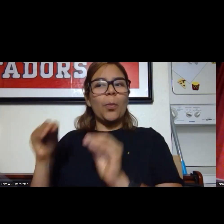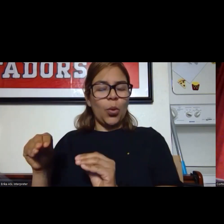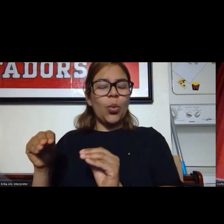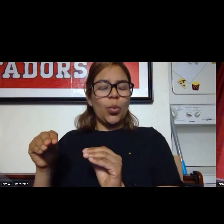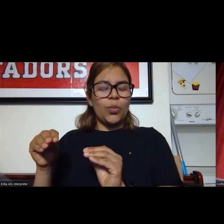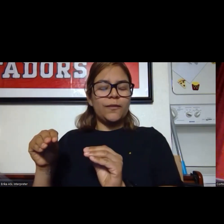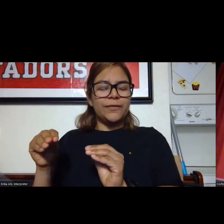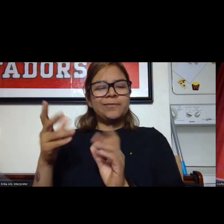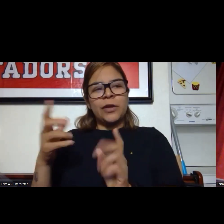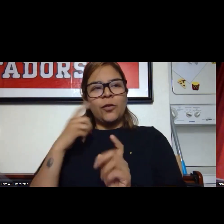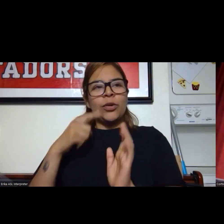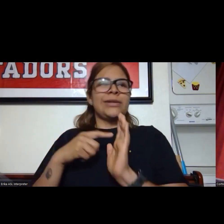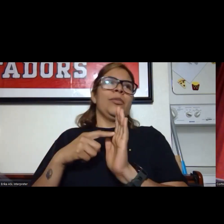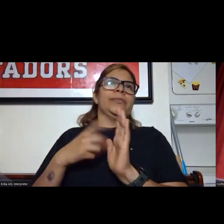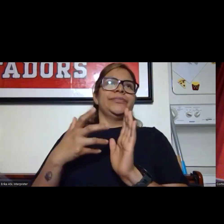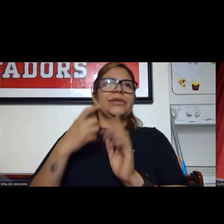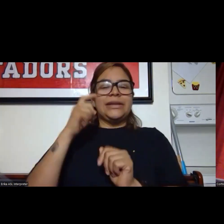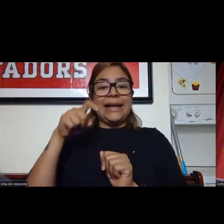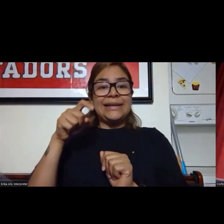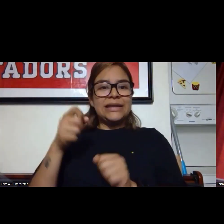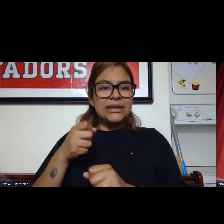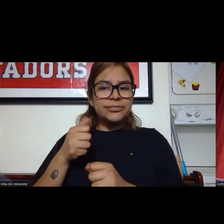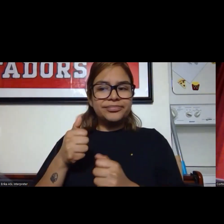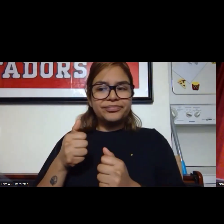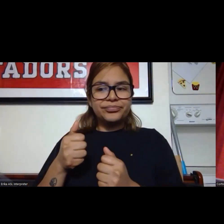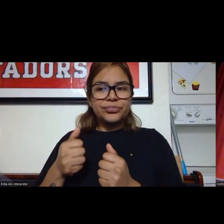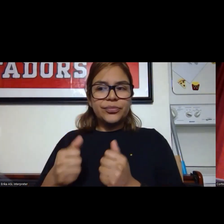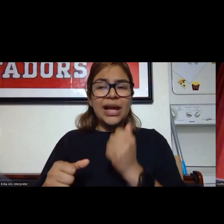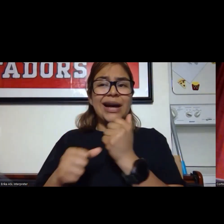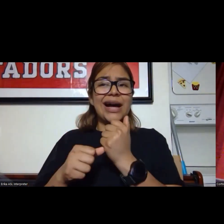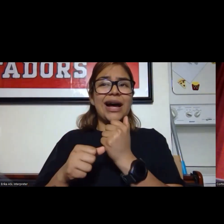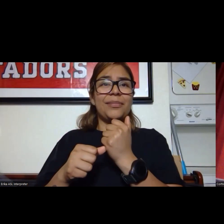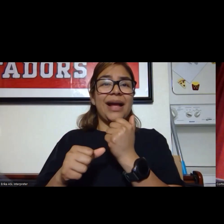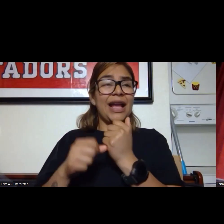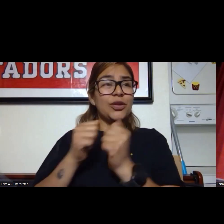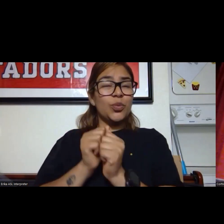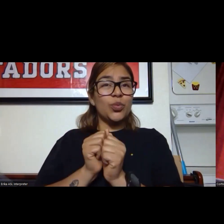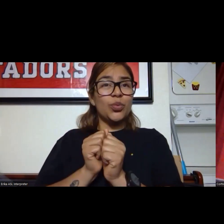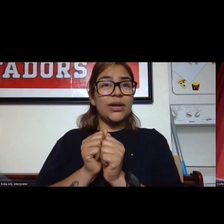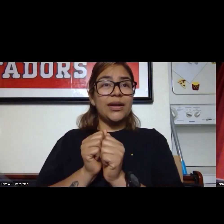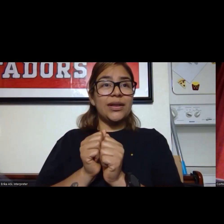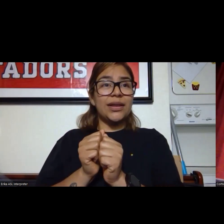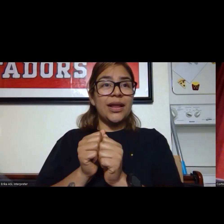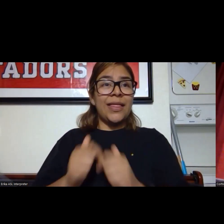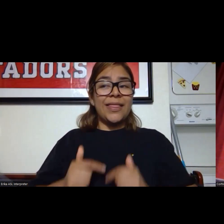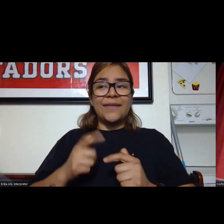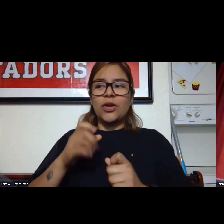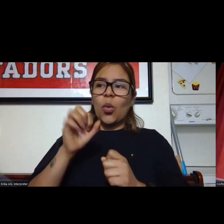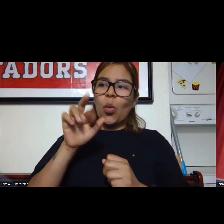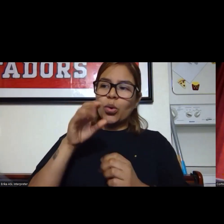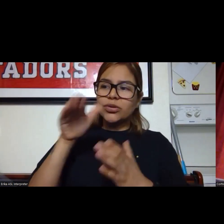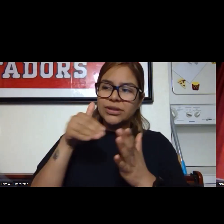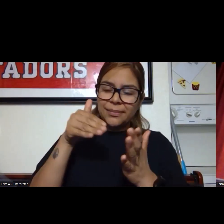needs, let's say, assisted living waiver program services to Southern Cal or to the middle of the state, which to